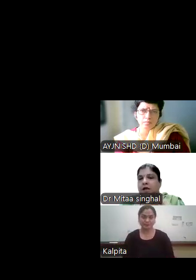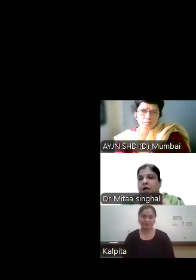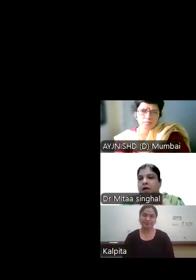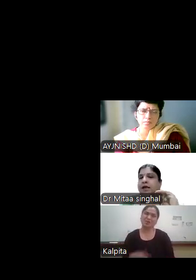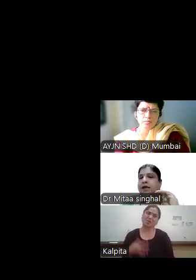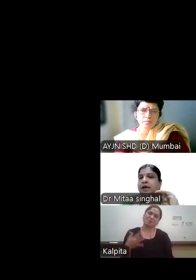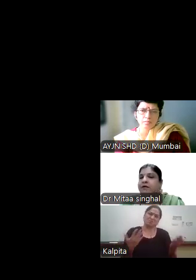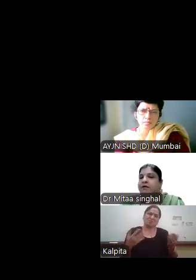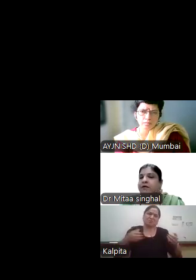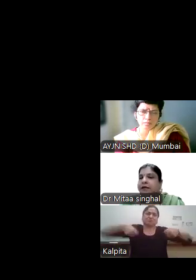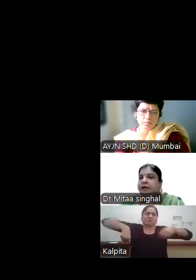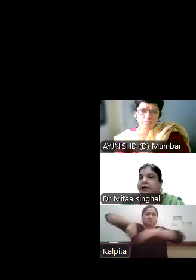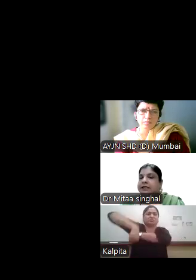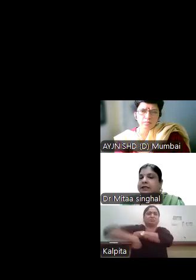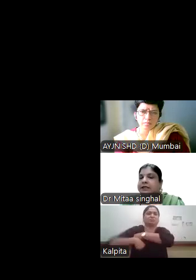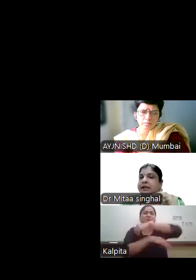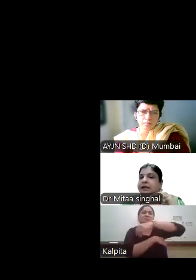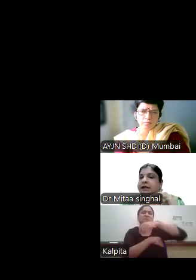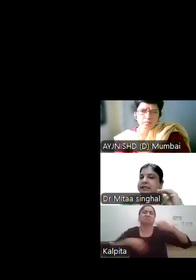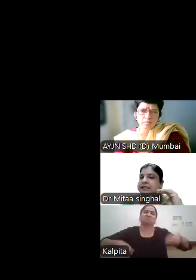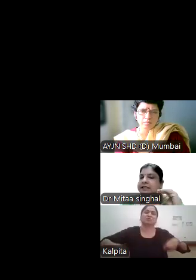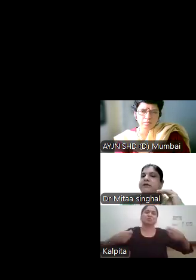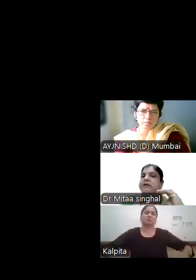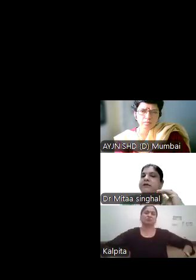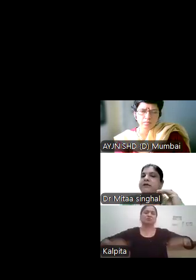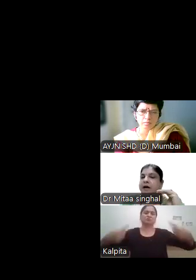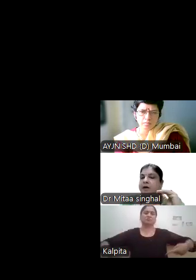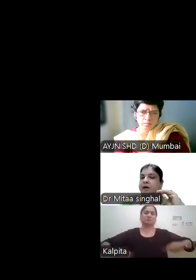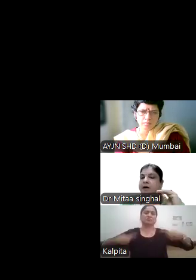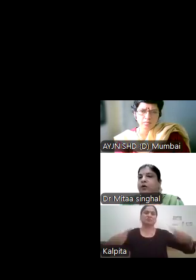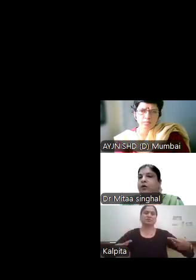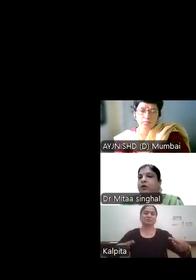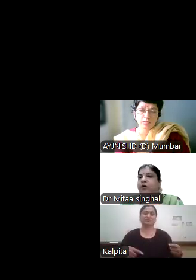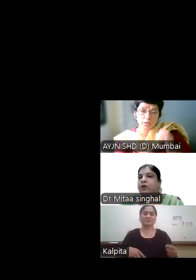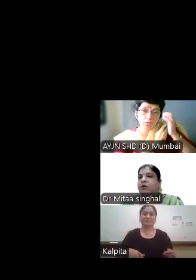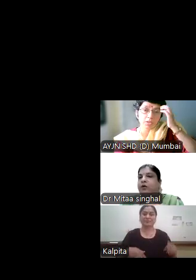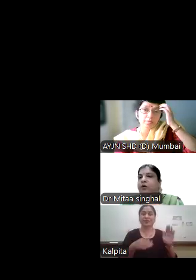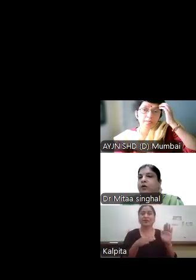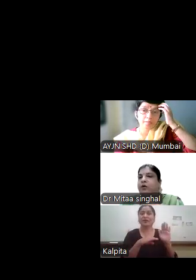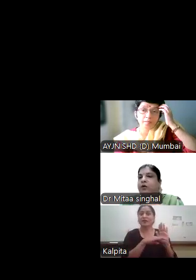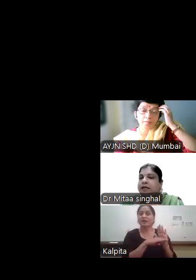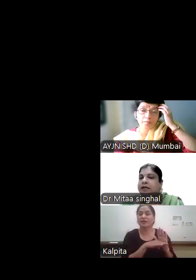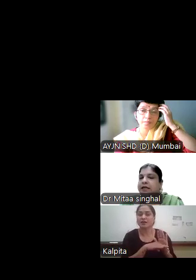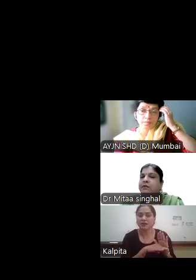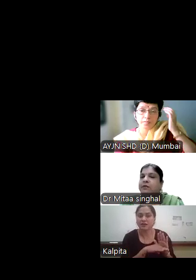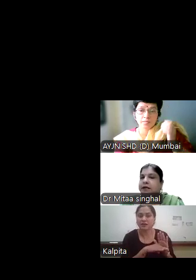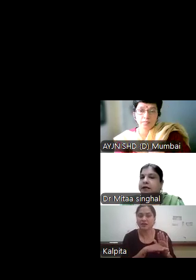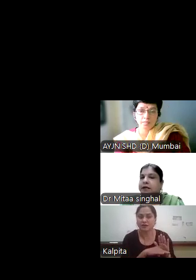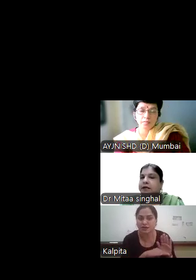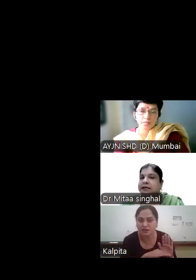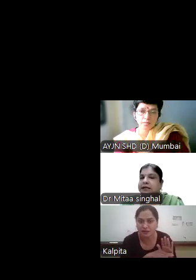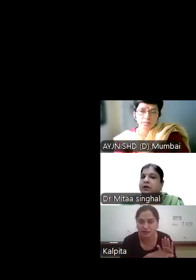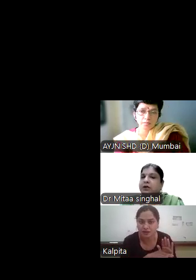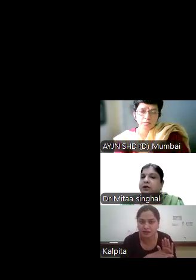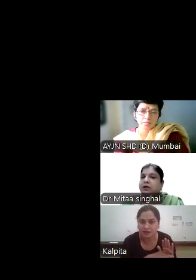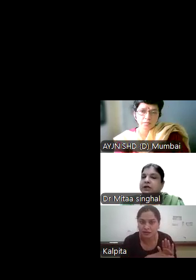walker or it may be a wheelchair. Level 4 tells us that he needs assistance with someone to make him move with an assistive device or a